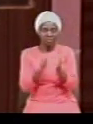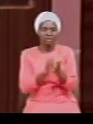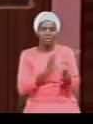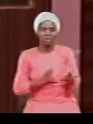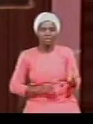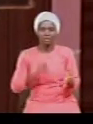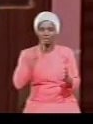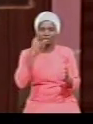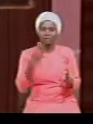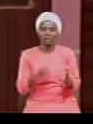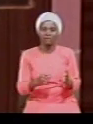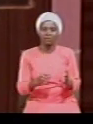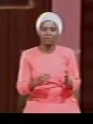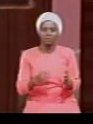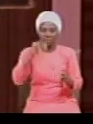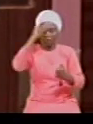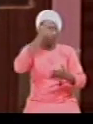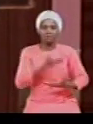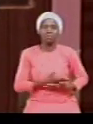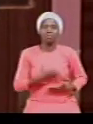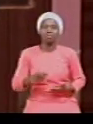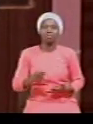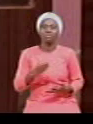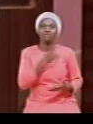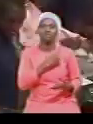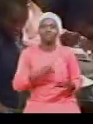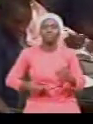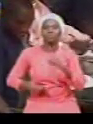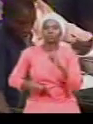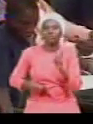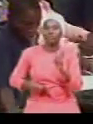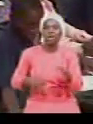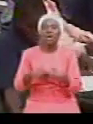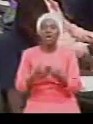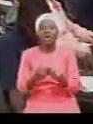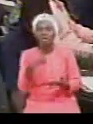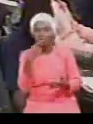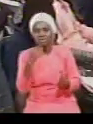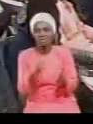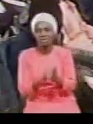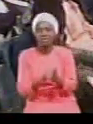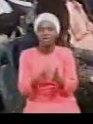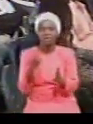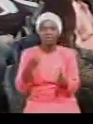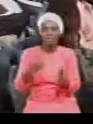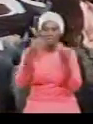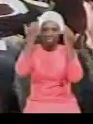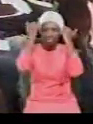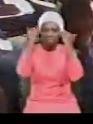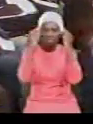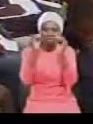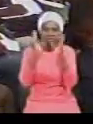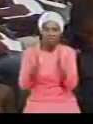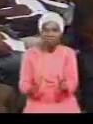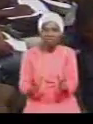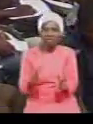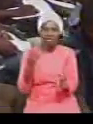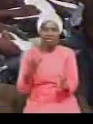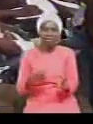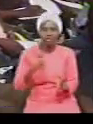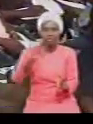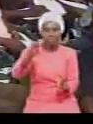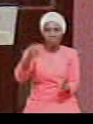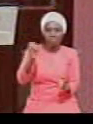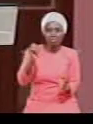of David? How say the scribes, those who are the teachers of the